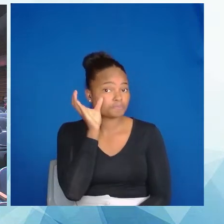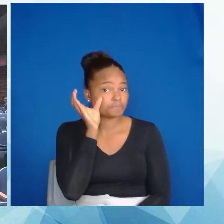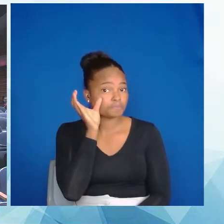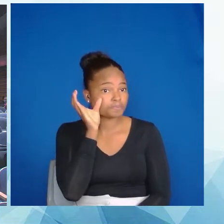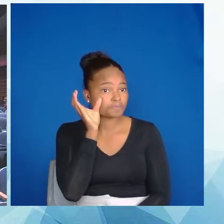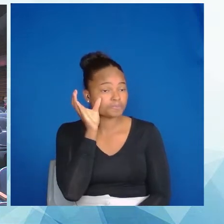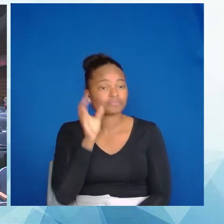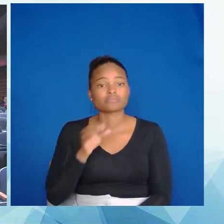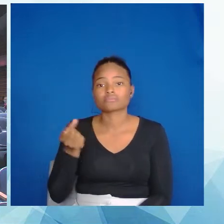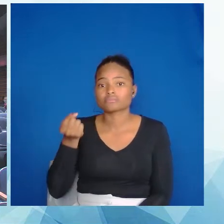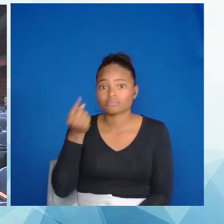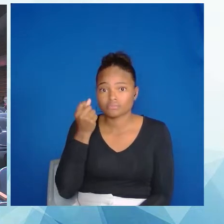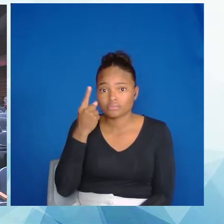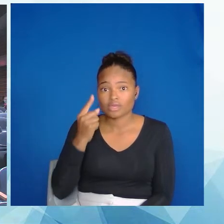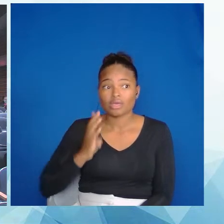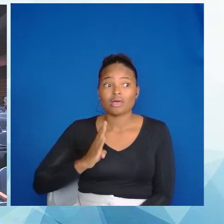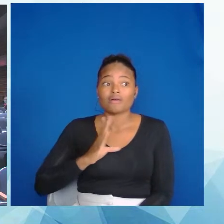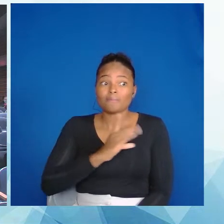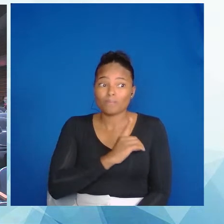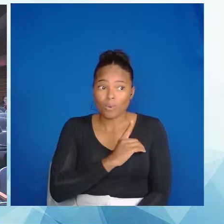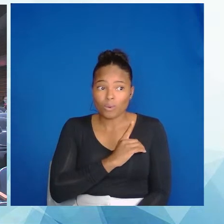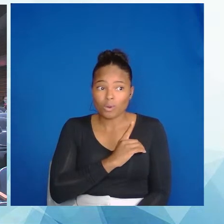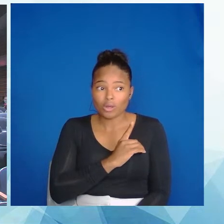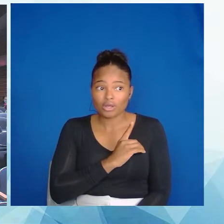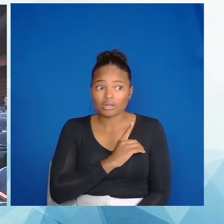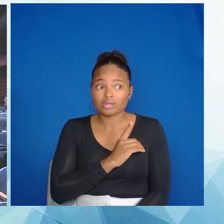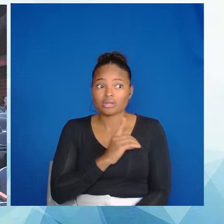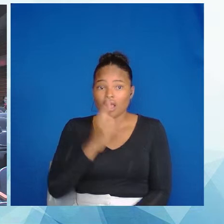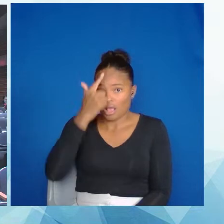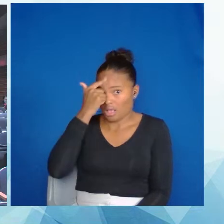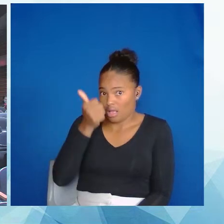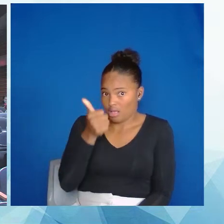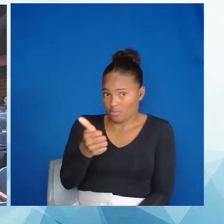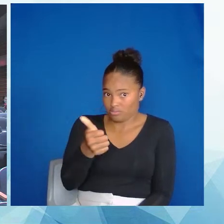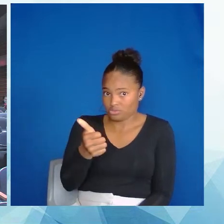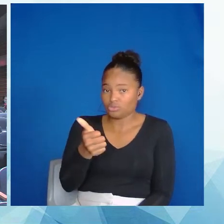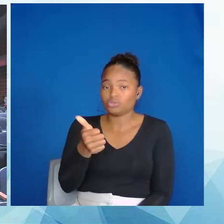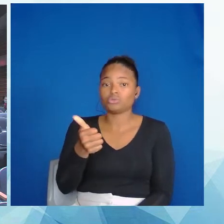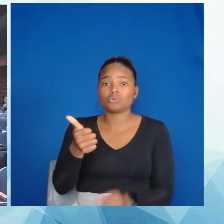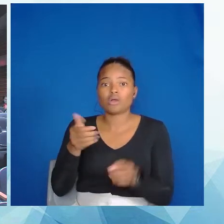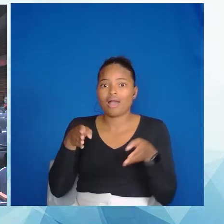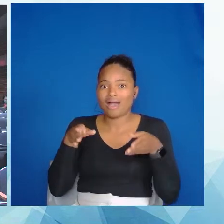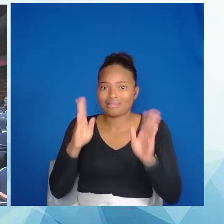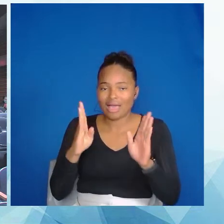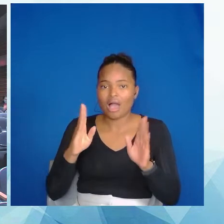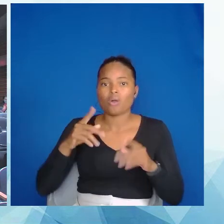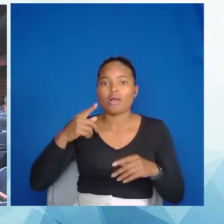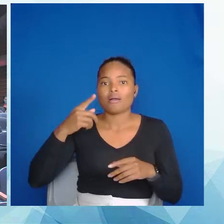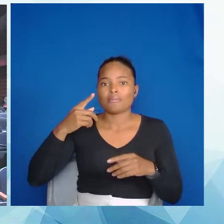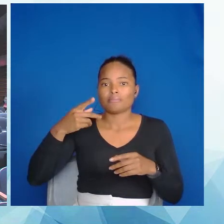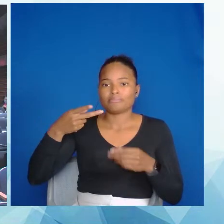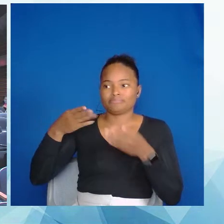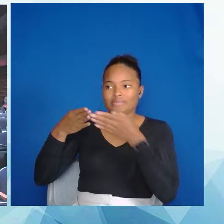the board is discretionary in whether it wants to allow public comments.